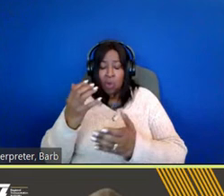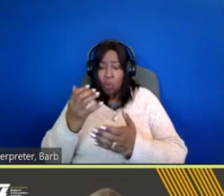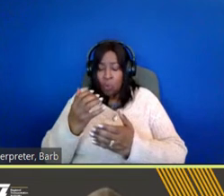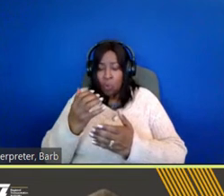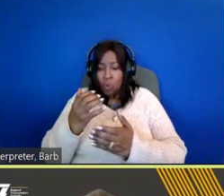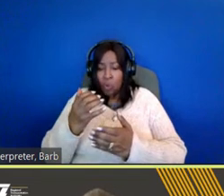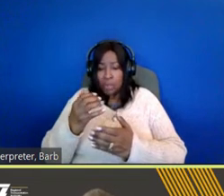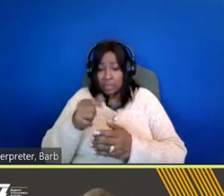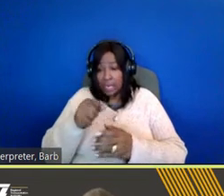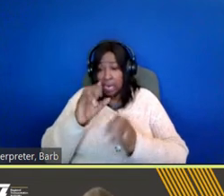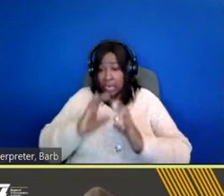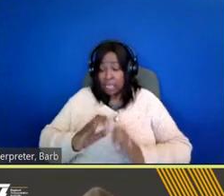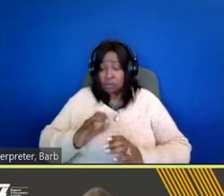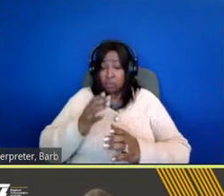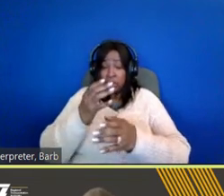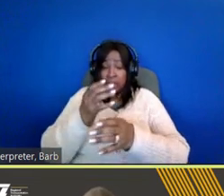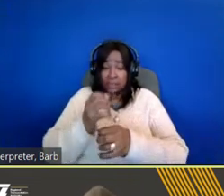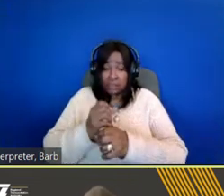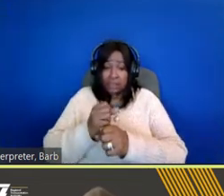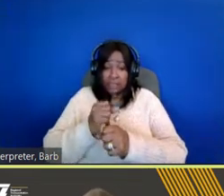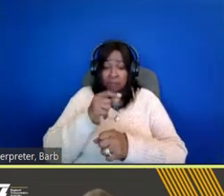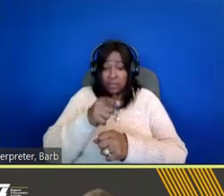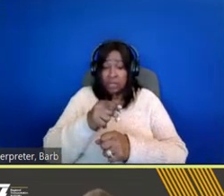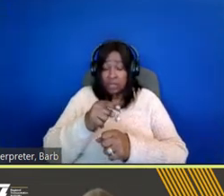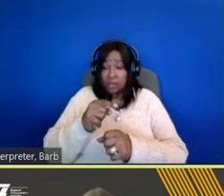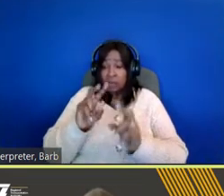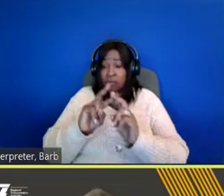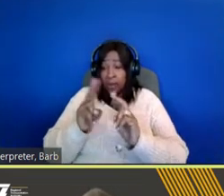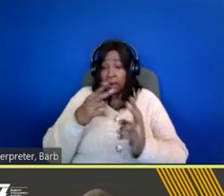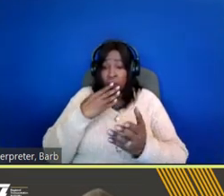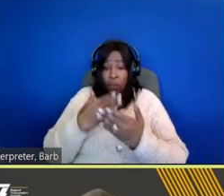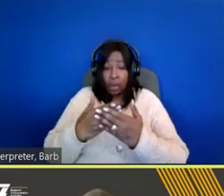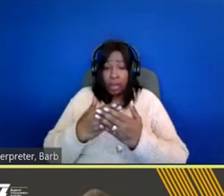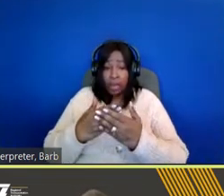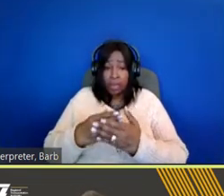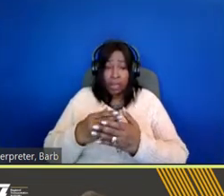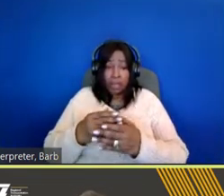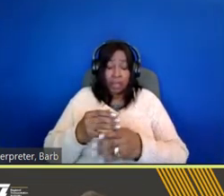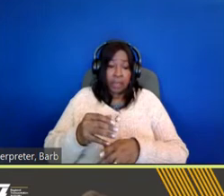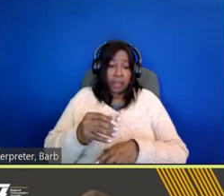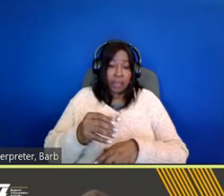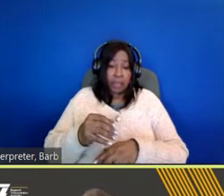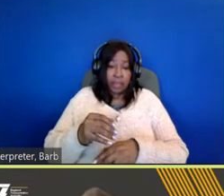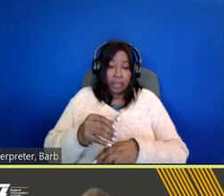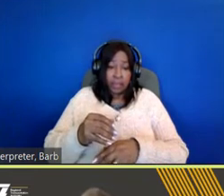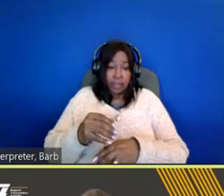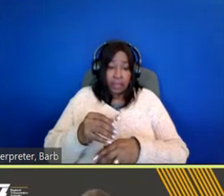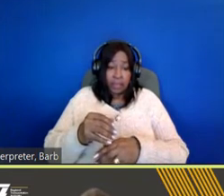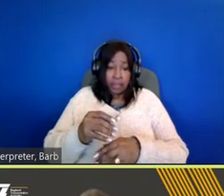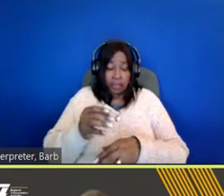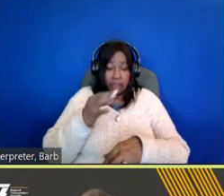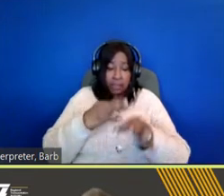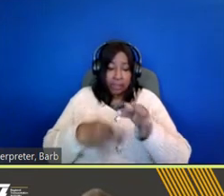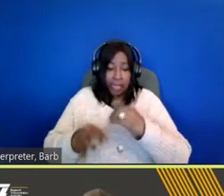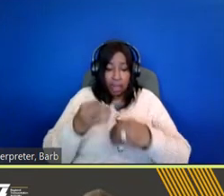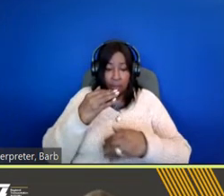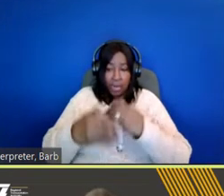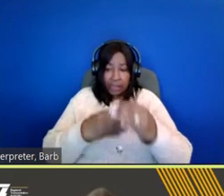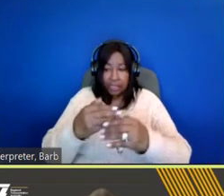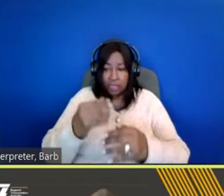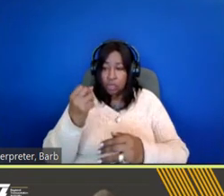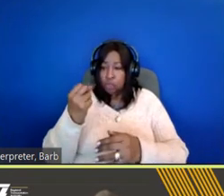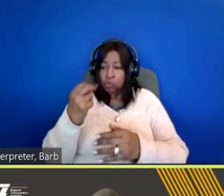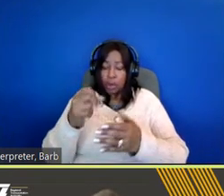customers have received it extremely well, ensure that we're talking to them versus just processing a 12-page